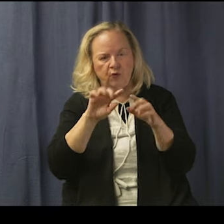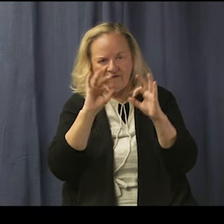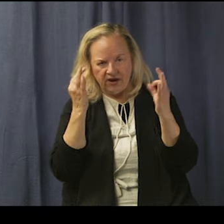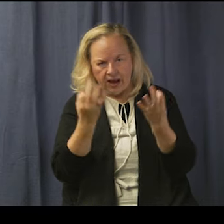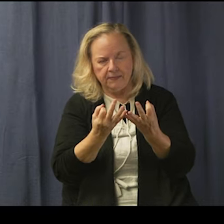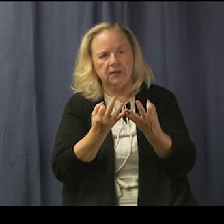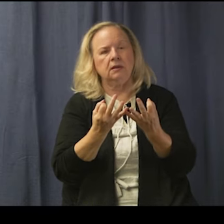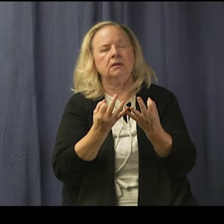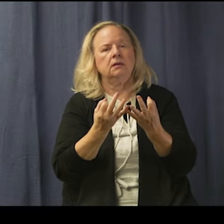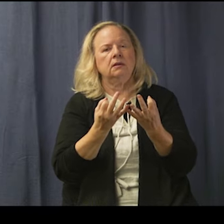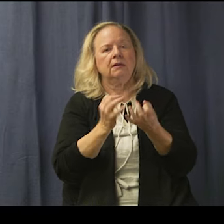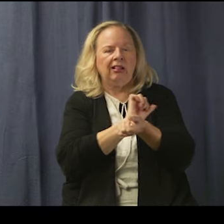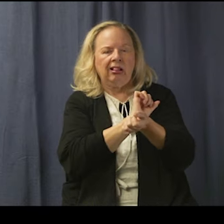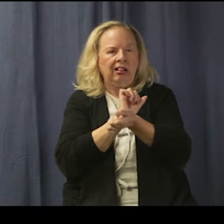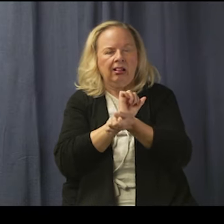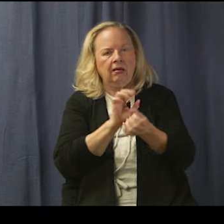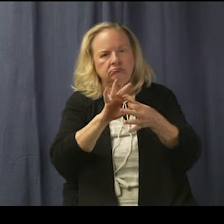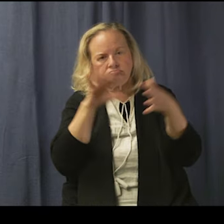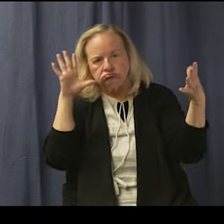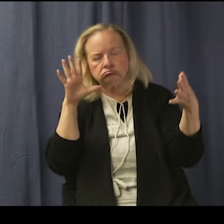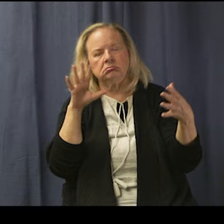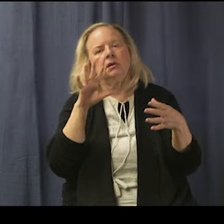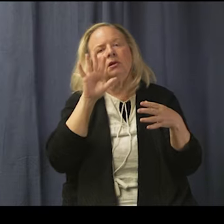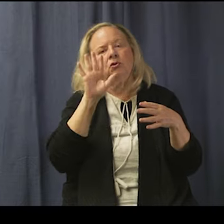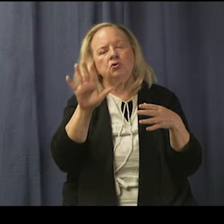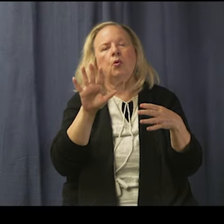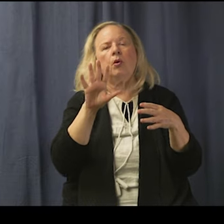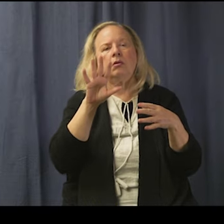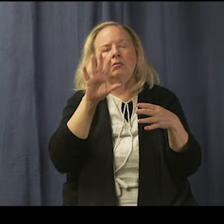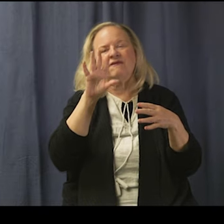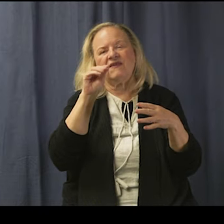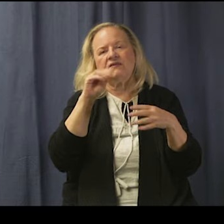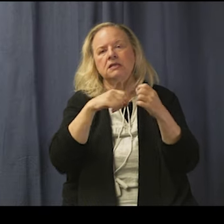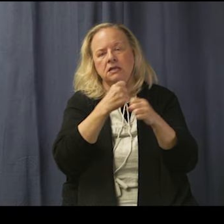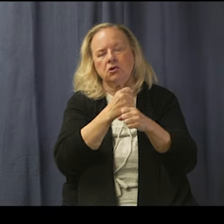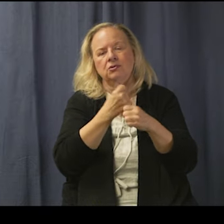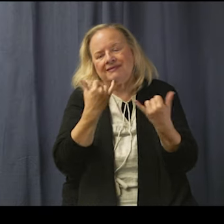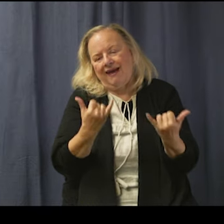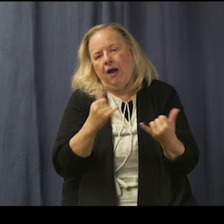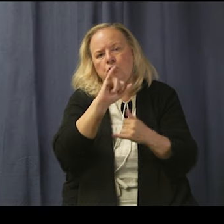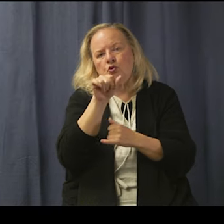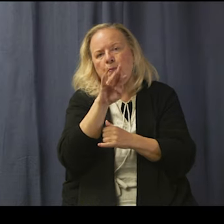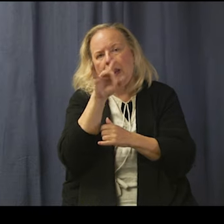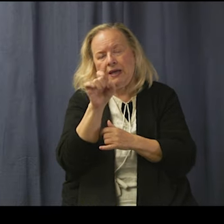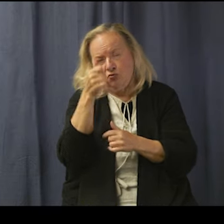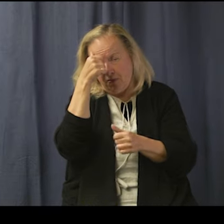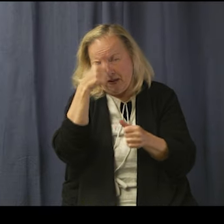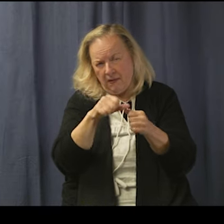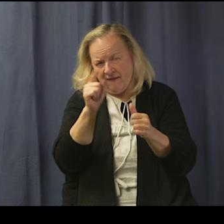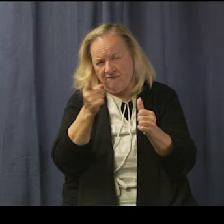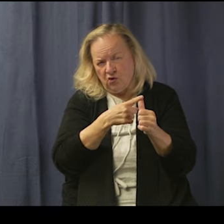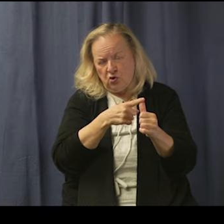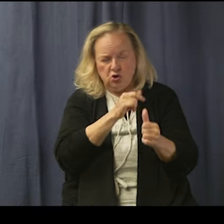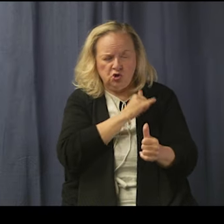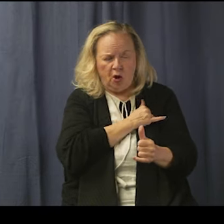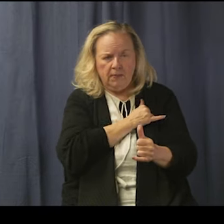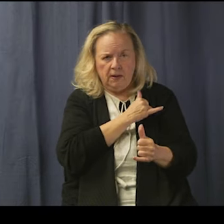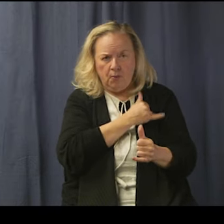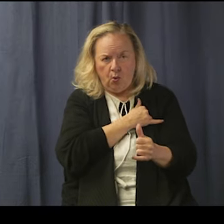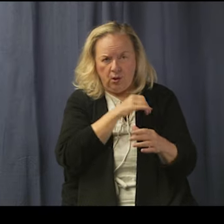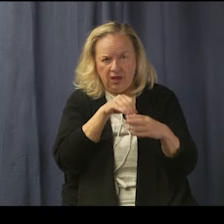family. Let this 50th year be the Jubilee. Okay, who remembers the very first Yom Kippur in the